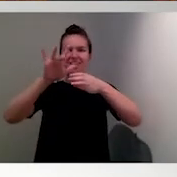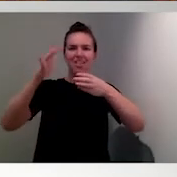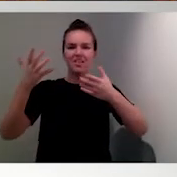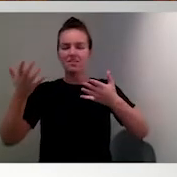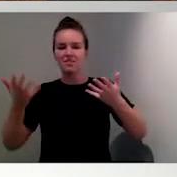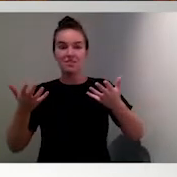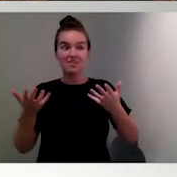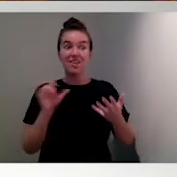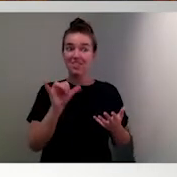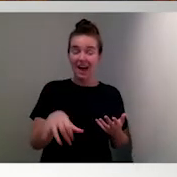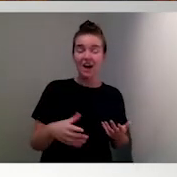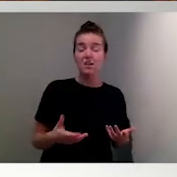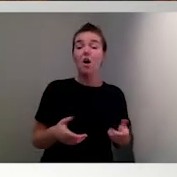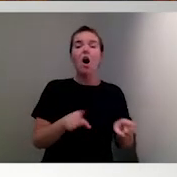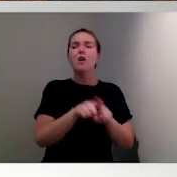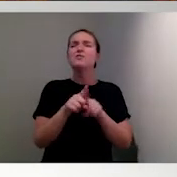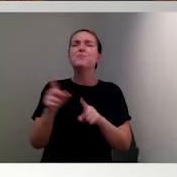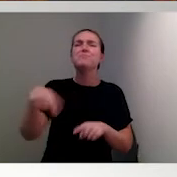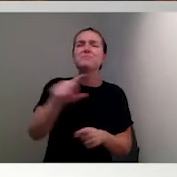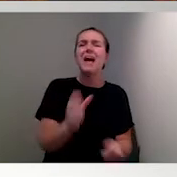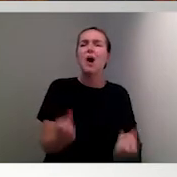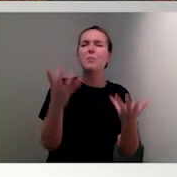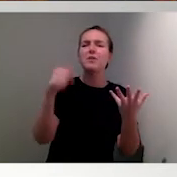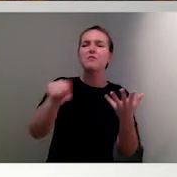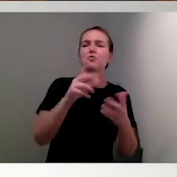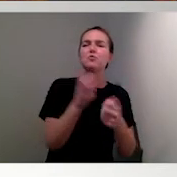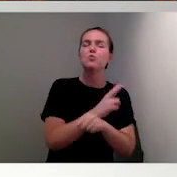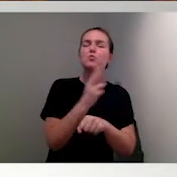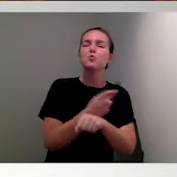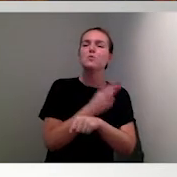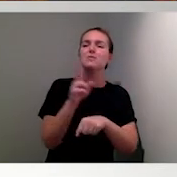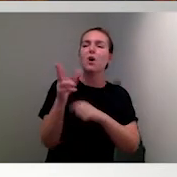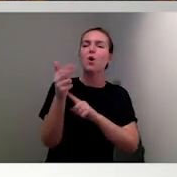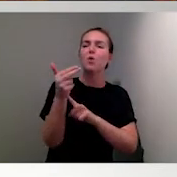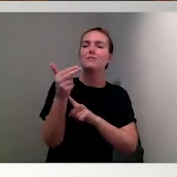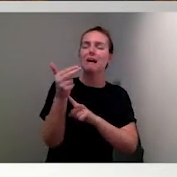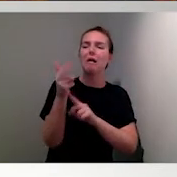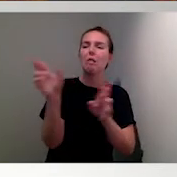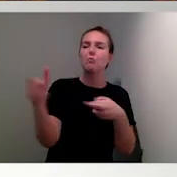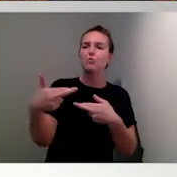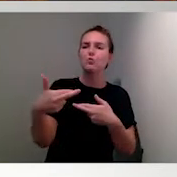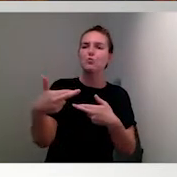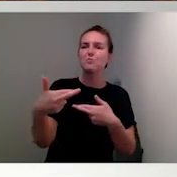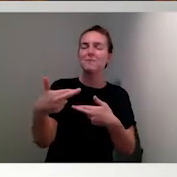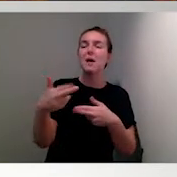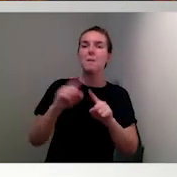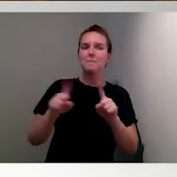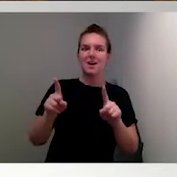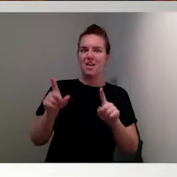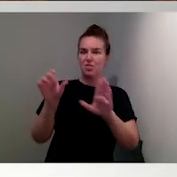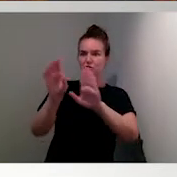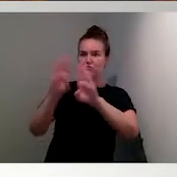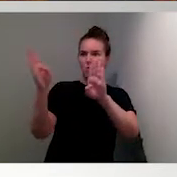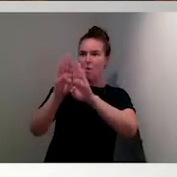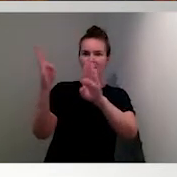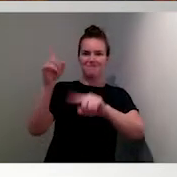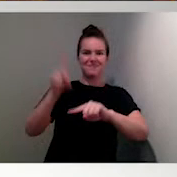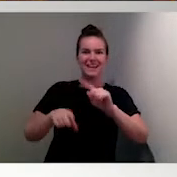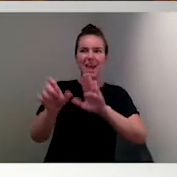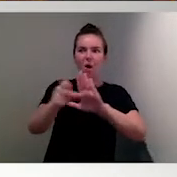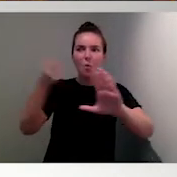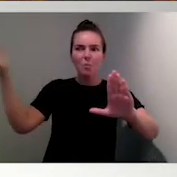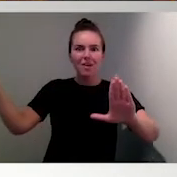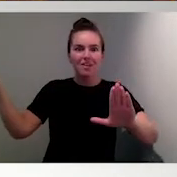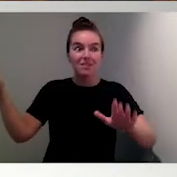Yeah, I understand that. I was at Universal at Royal Pacific Resort